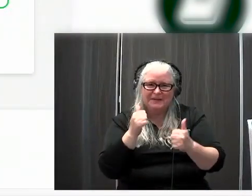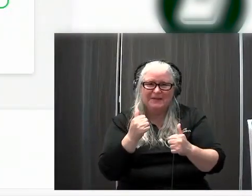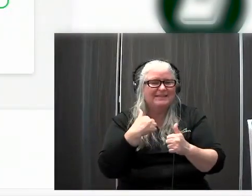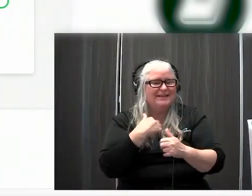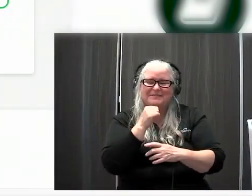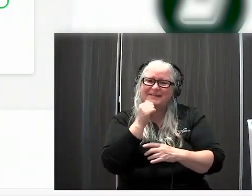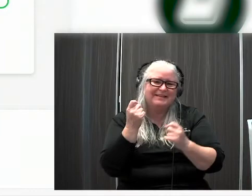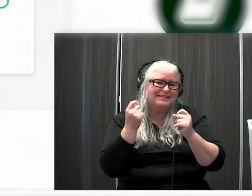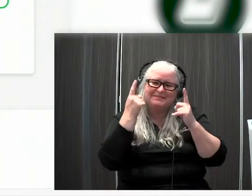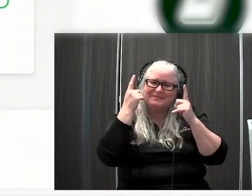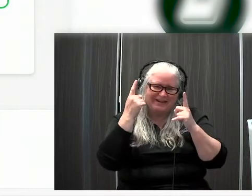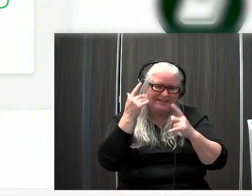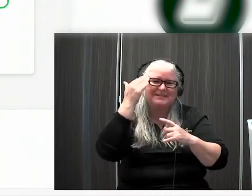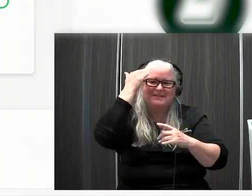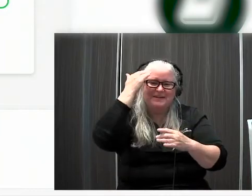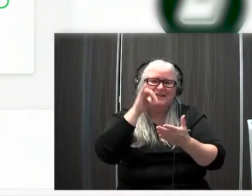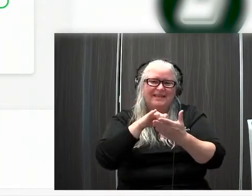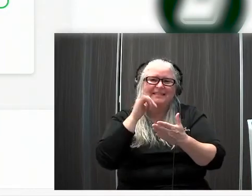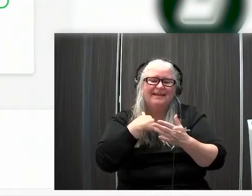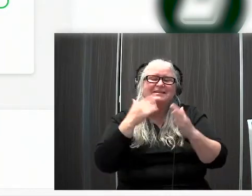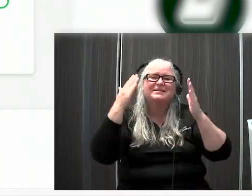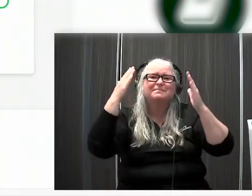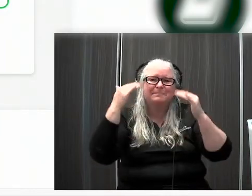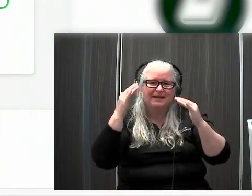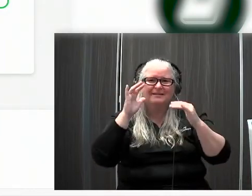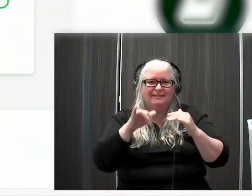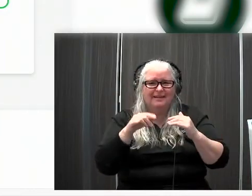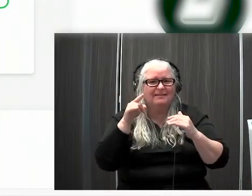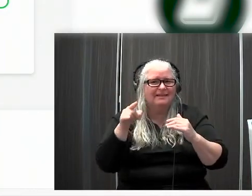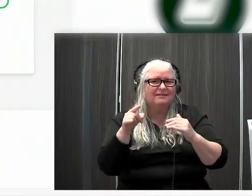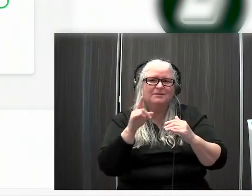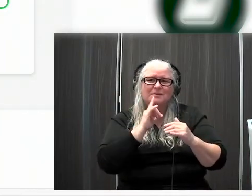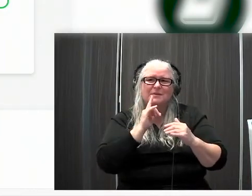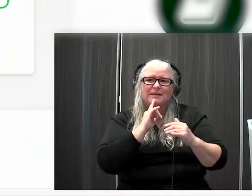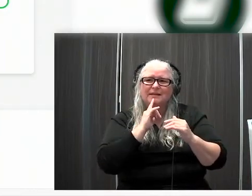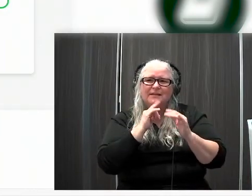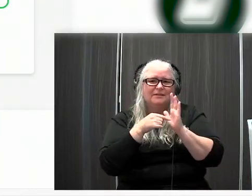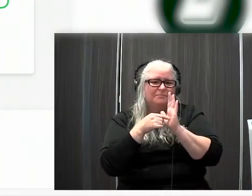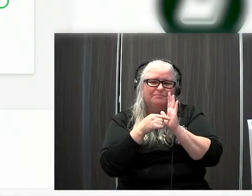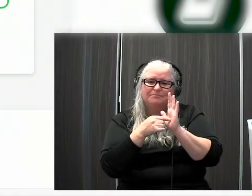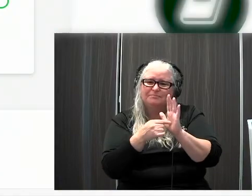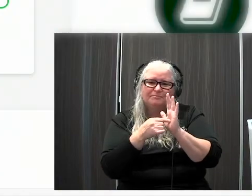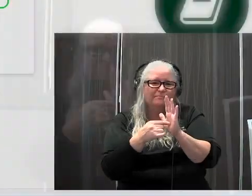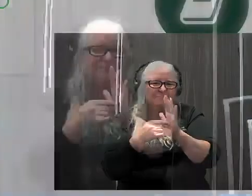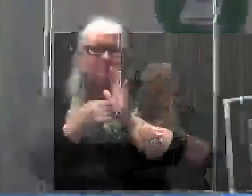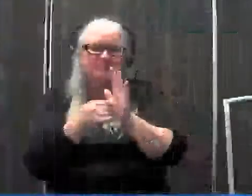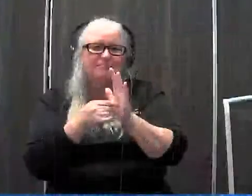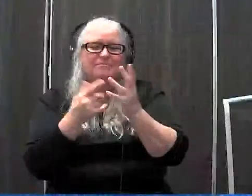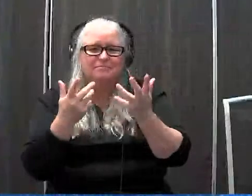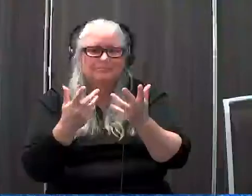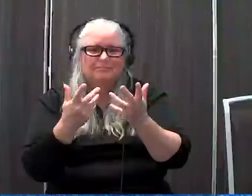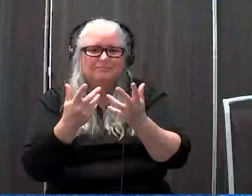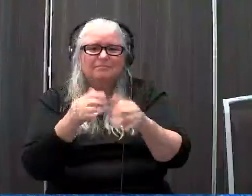hear that. That's exactly what I would be expecting. This is one of the most characteristic features of charge.